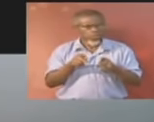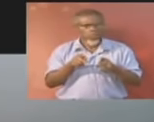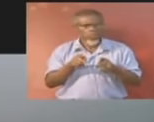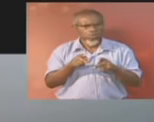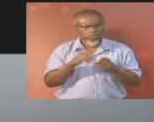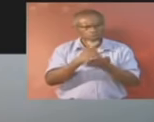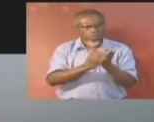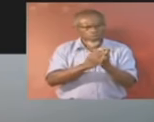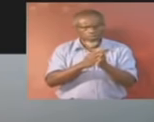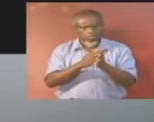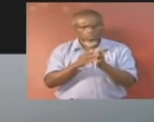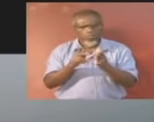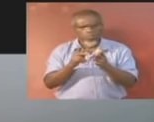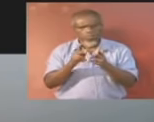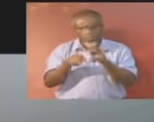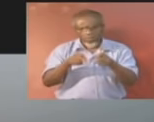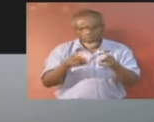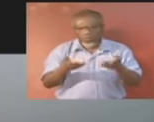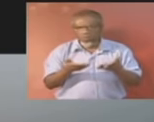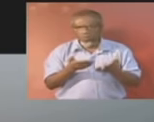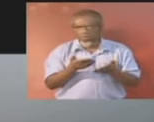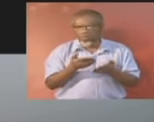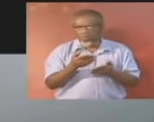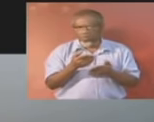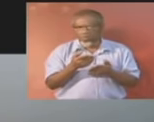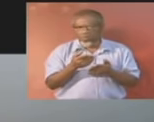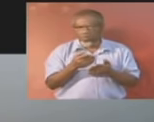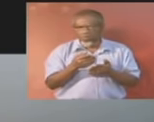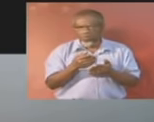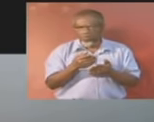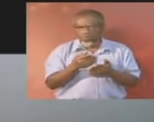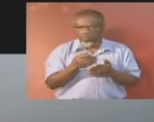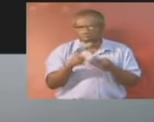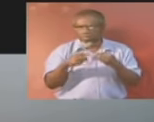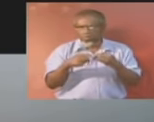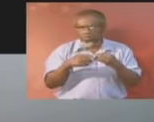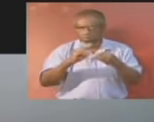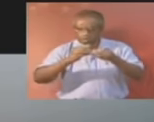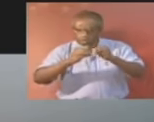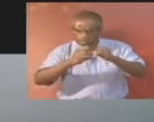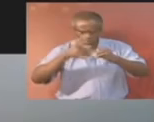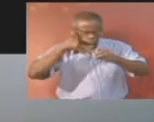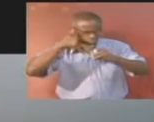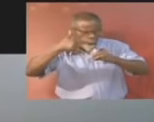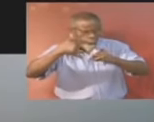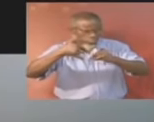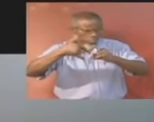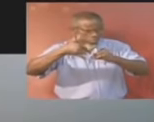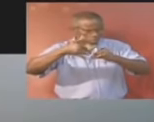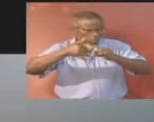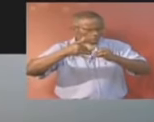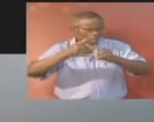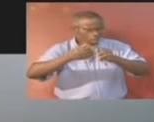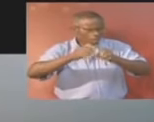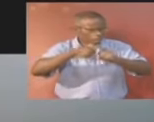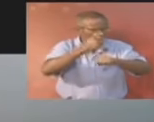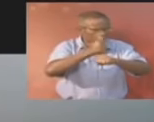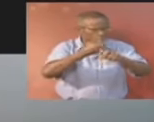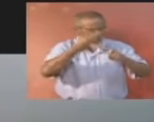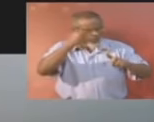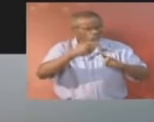media as well that the numbers given to make appointments for the COVID vaccination, a lot